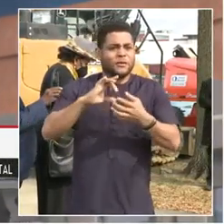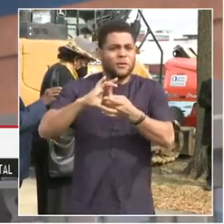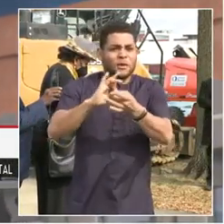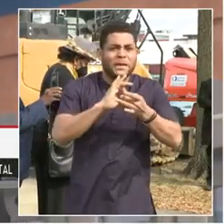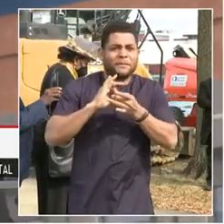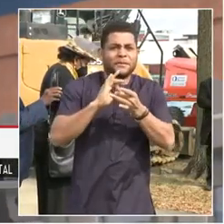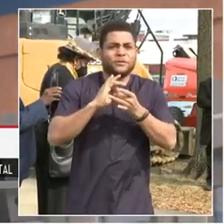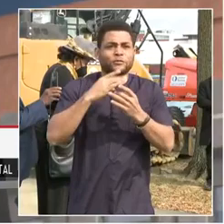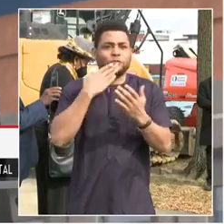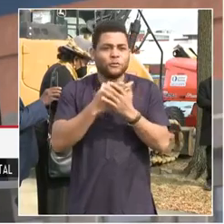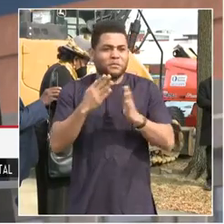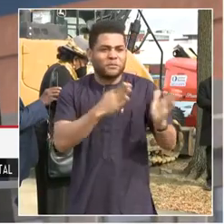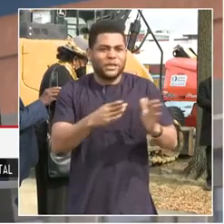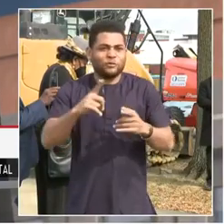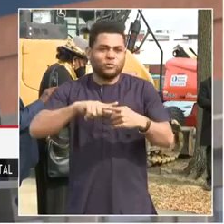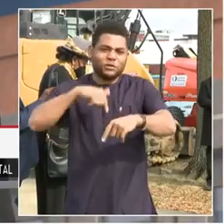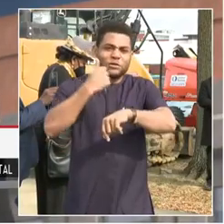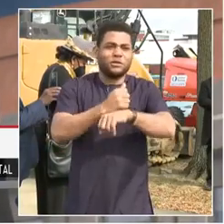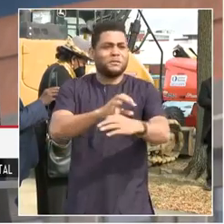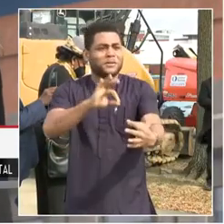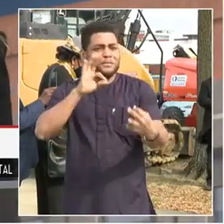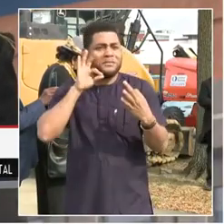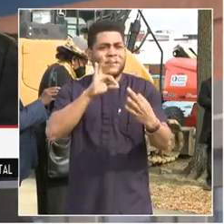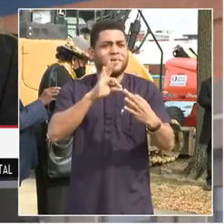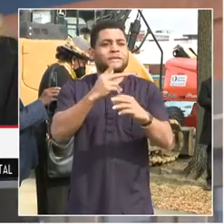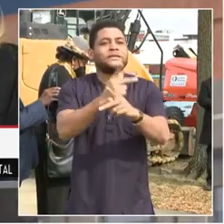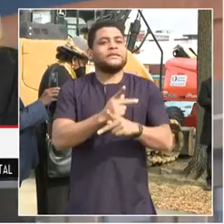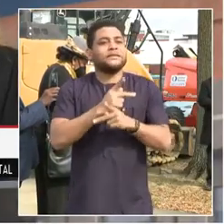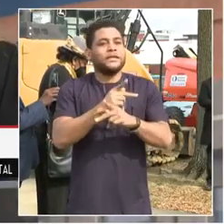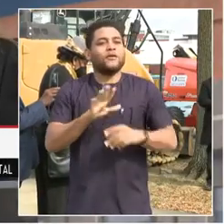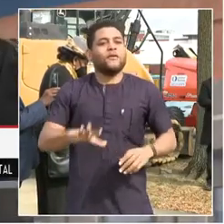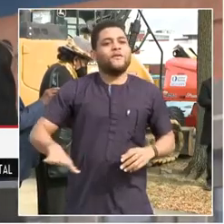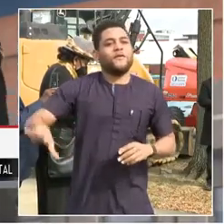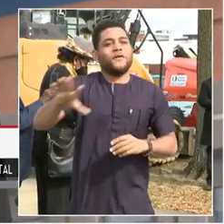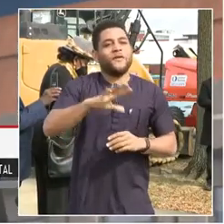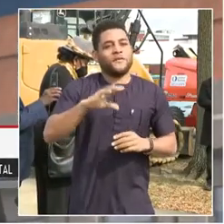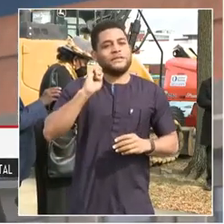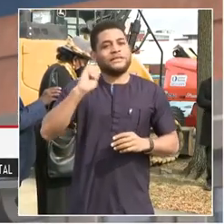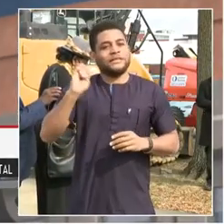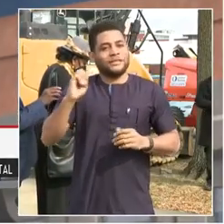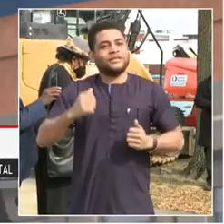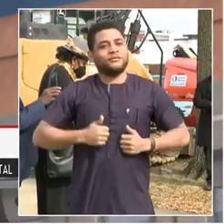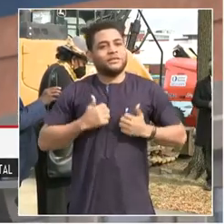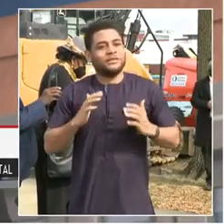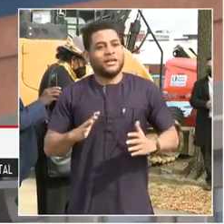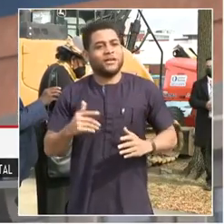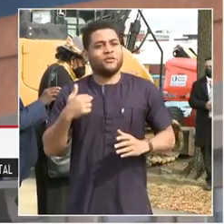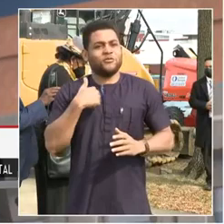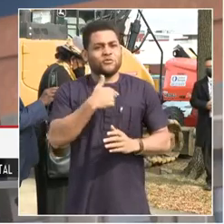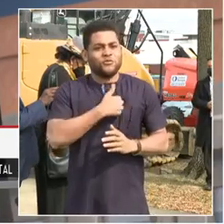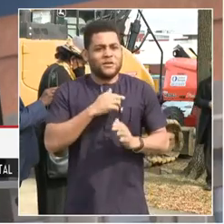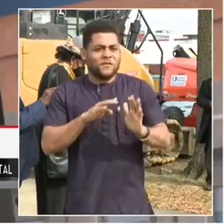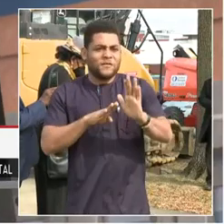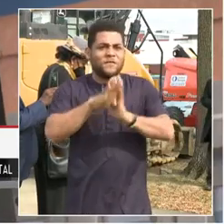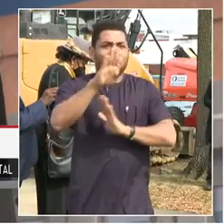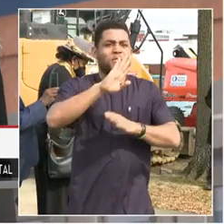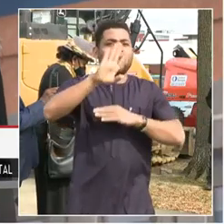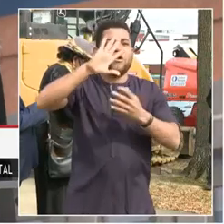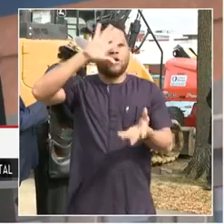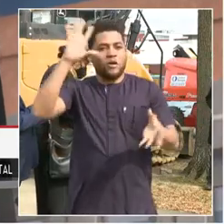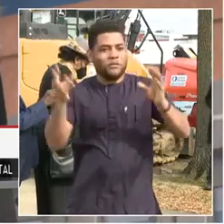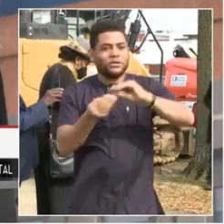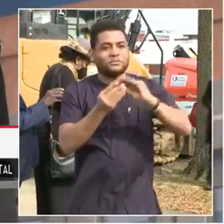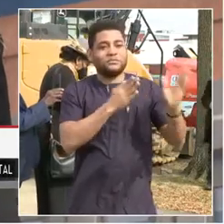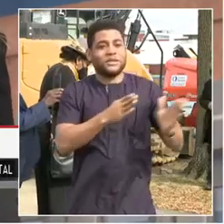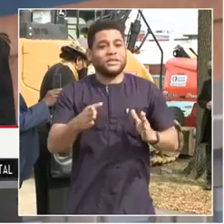hospital at St. Elizabeth's is a significant component of the comprehensive plan that also includes the development of 2